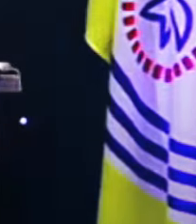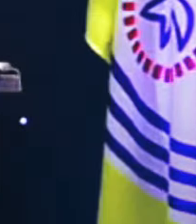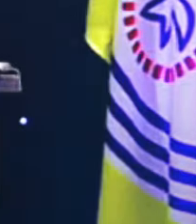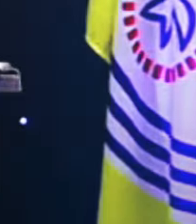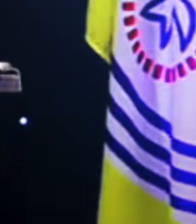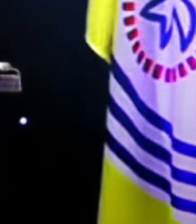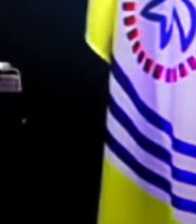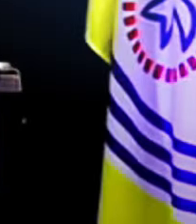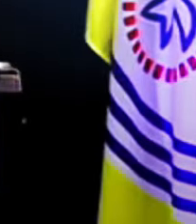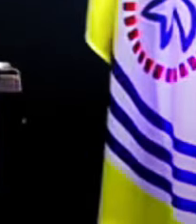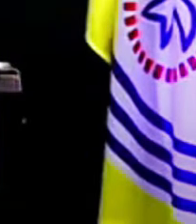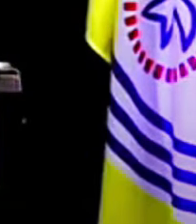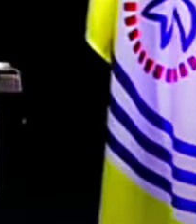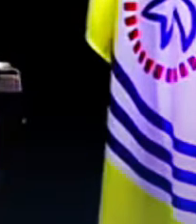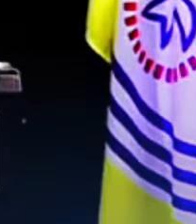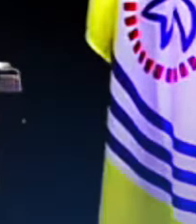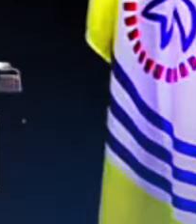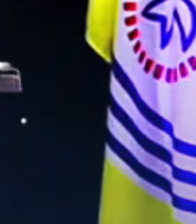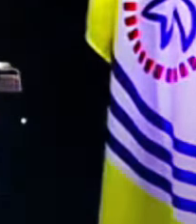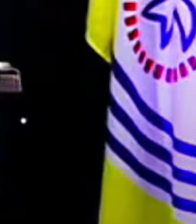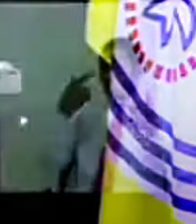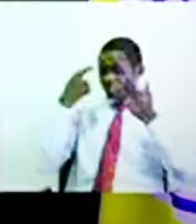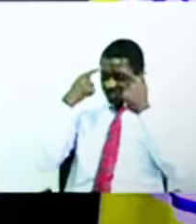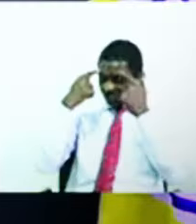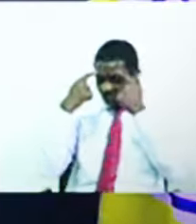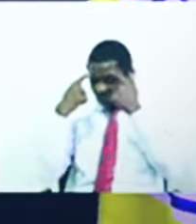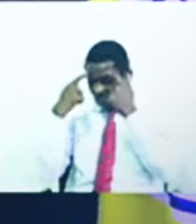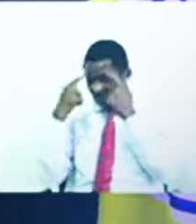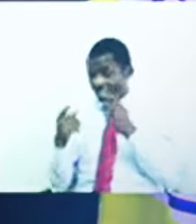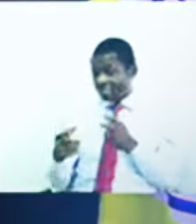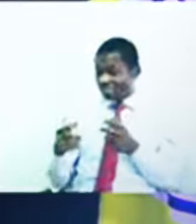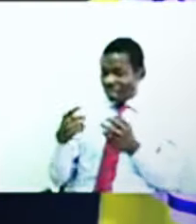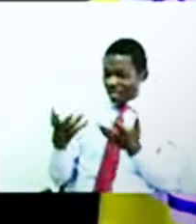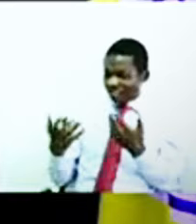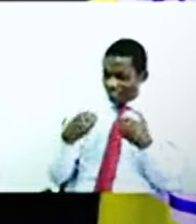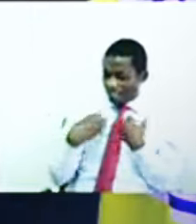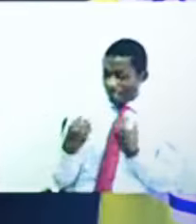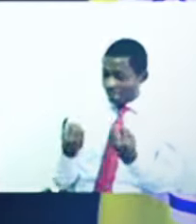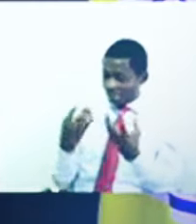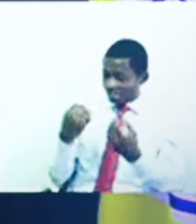cancelled, the slave master was left.